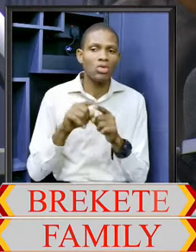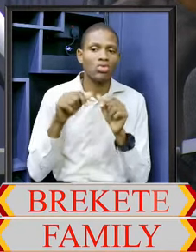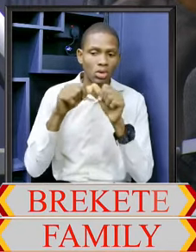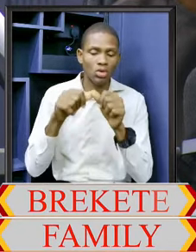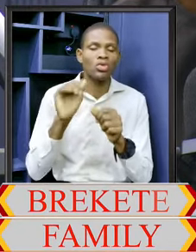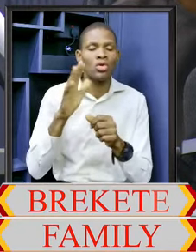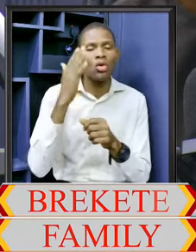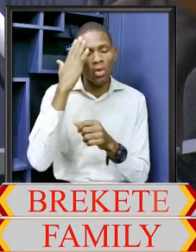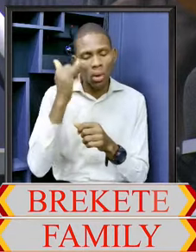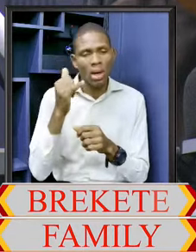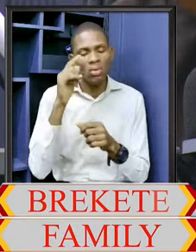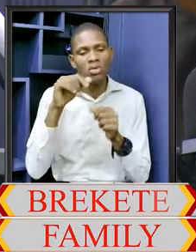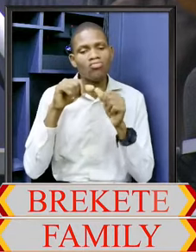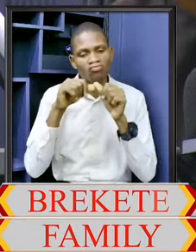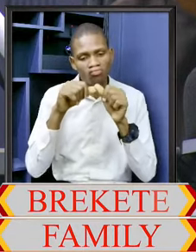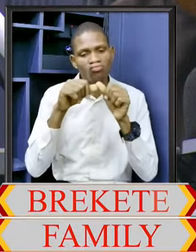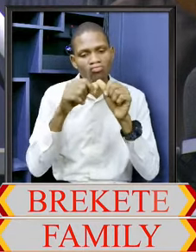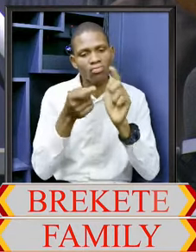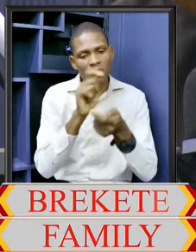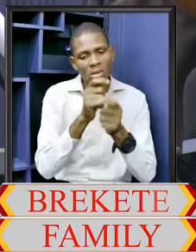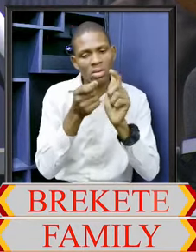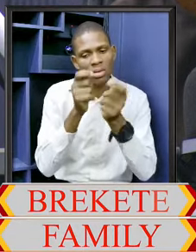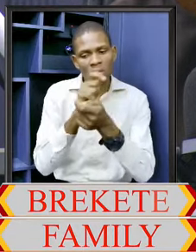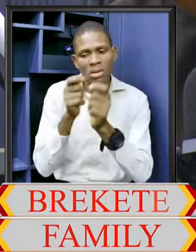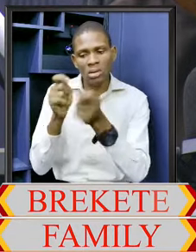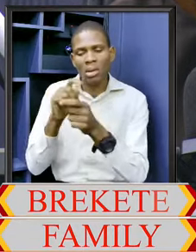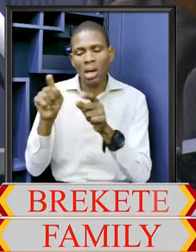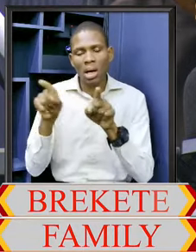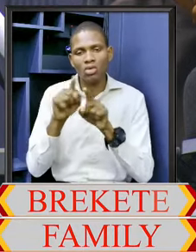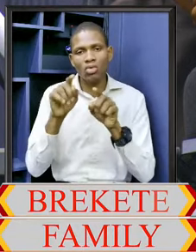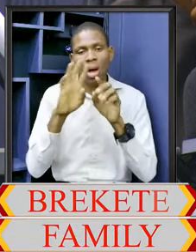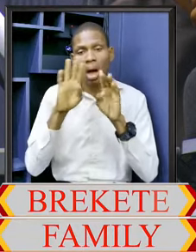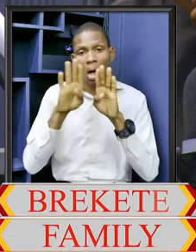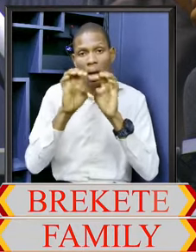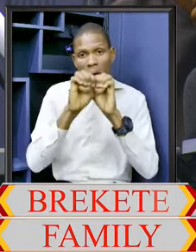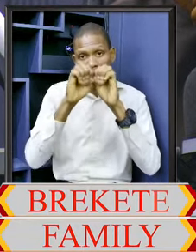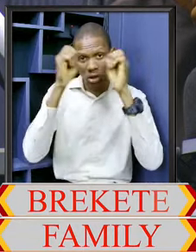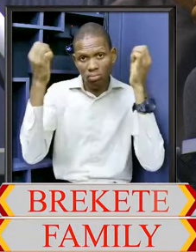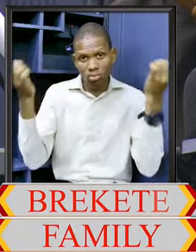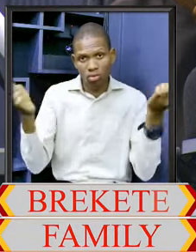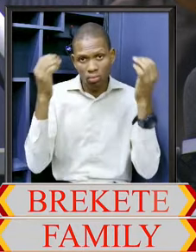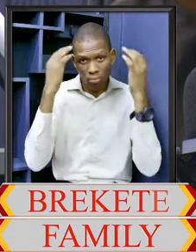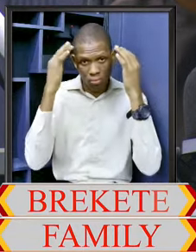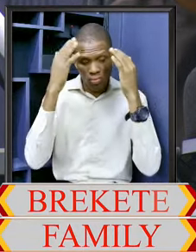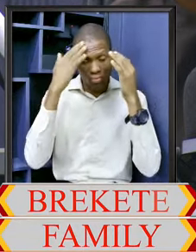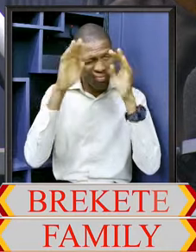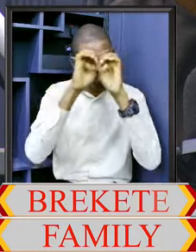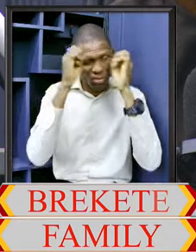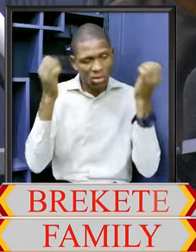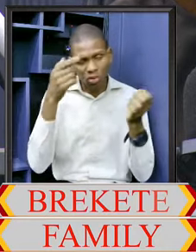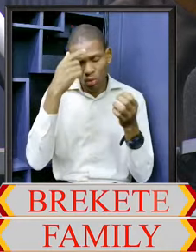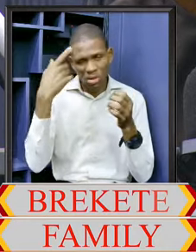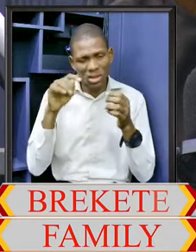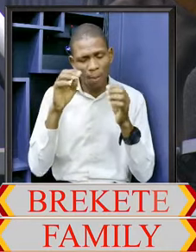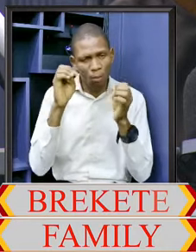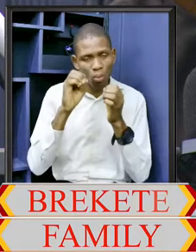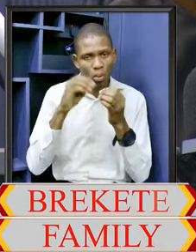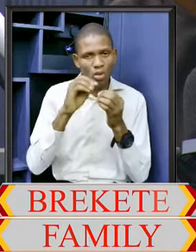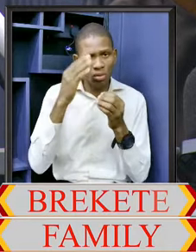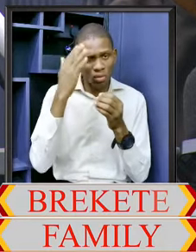learn more, as you get more exposed. Your why will change because the extent of your expression or knowledge